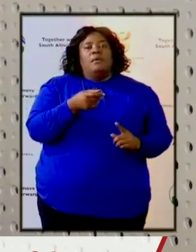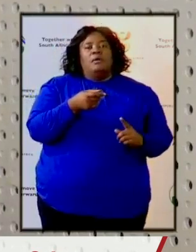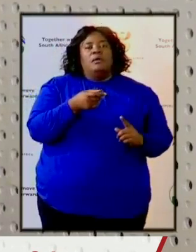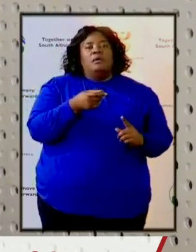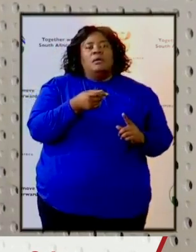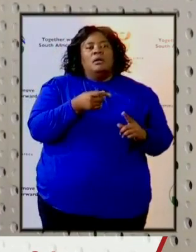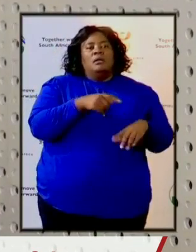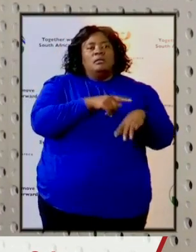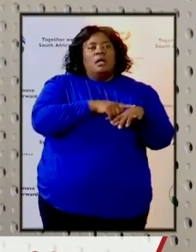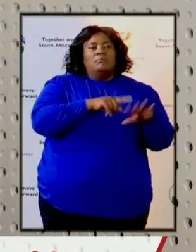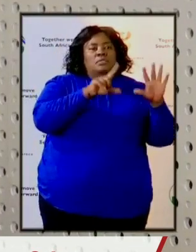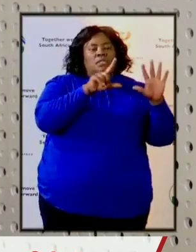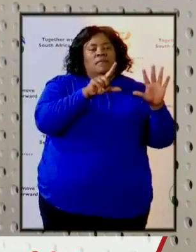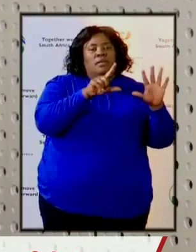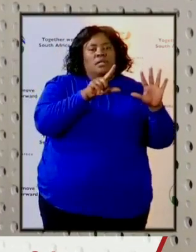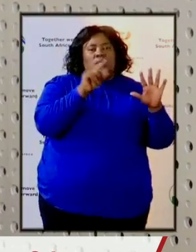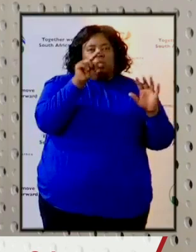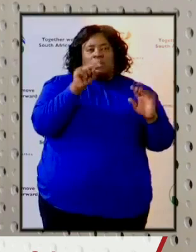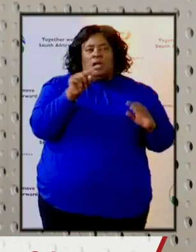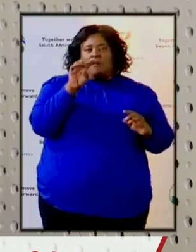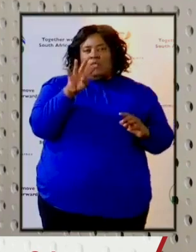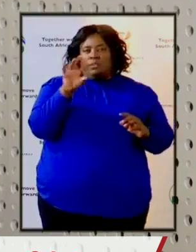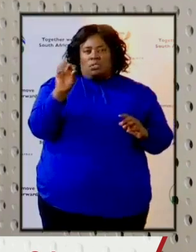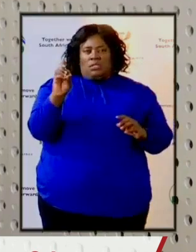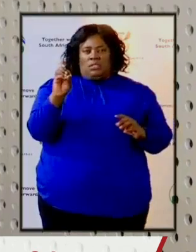20 to 8. It's now 10:15.